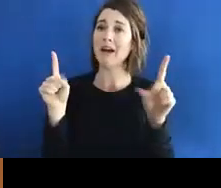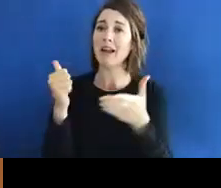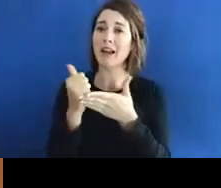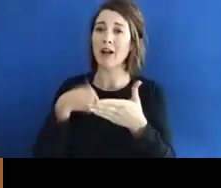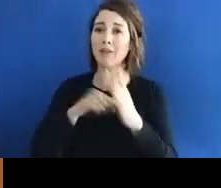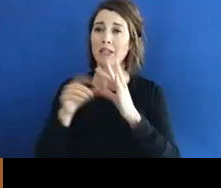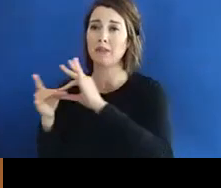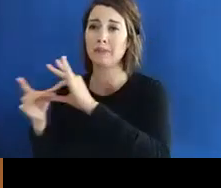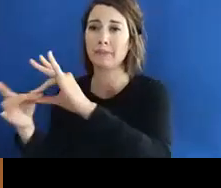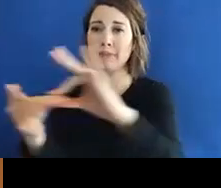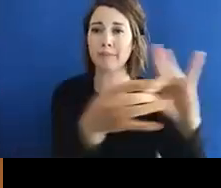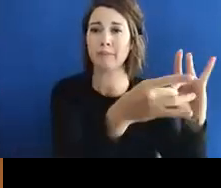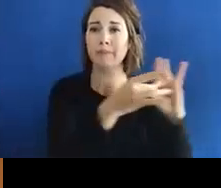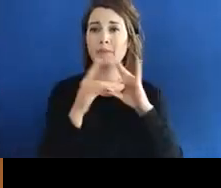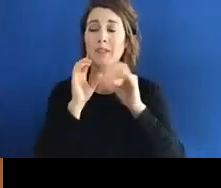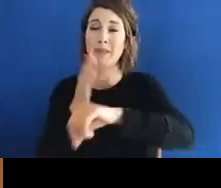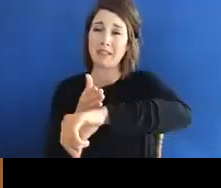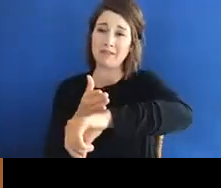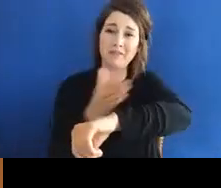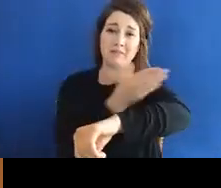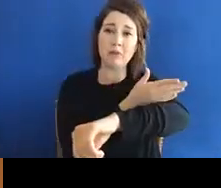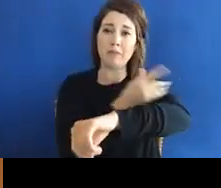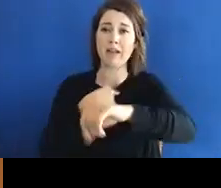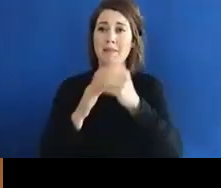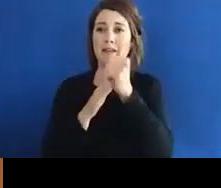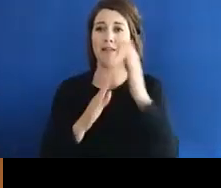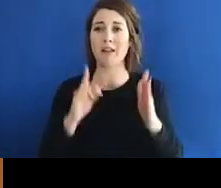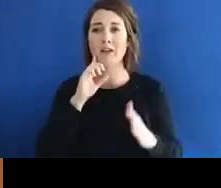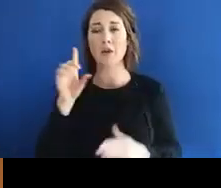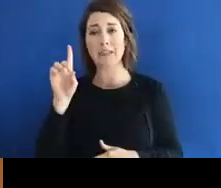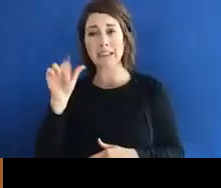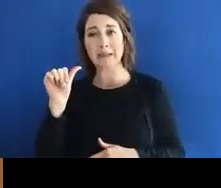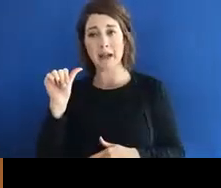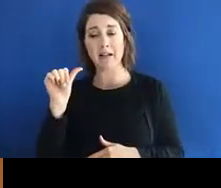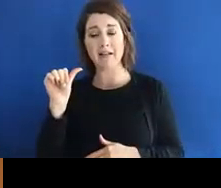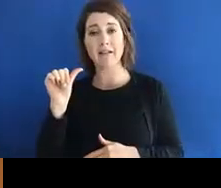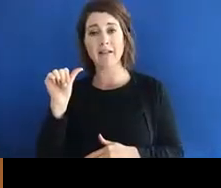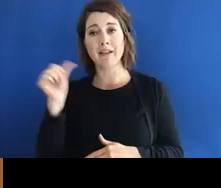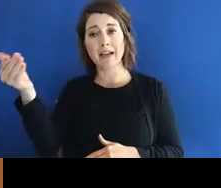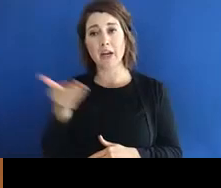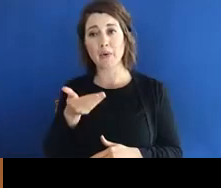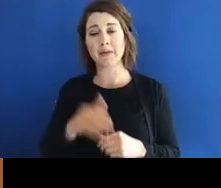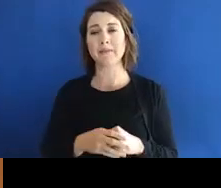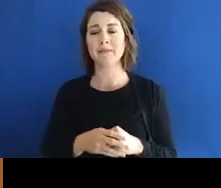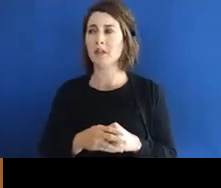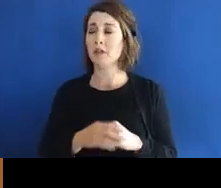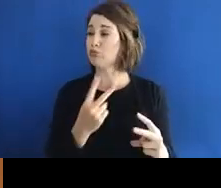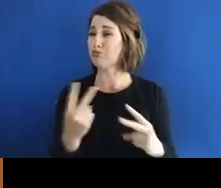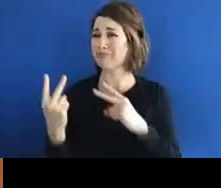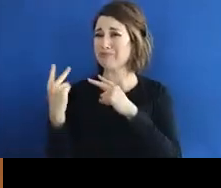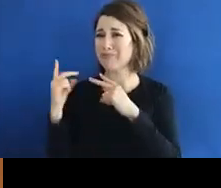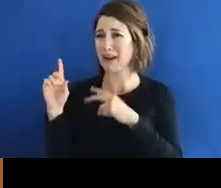improvements and be a leader in disability employment. When you look back at the last 100 years of VR, there has been